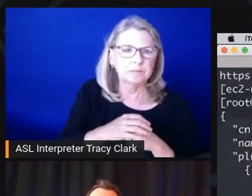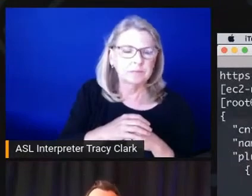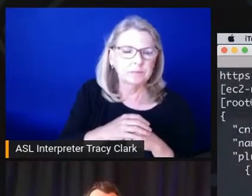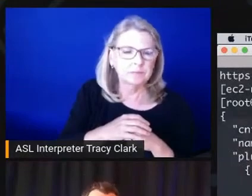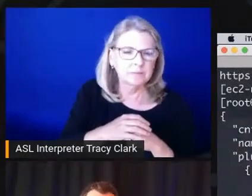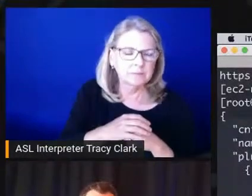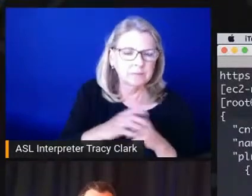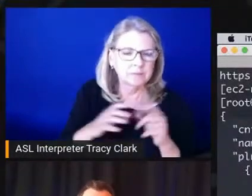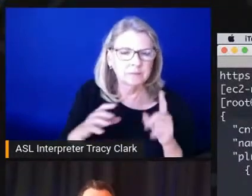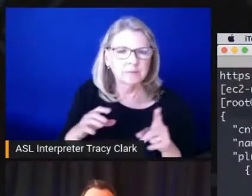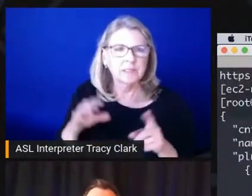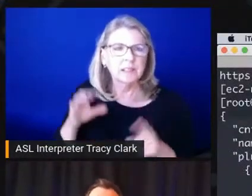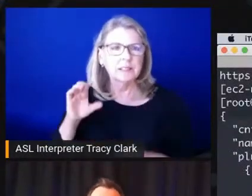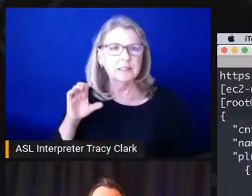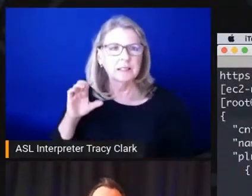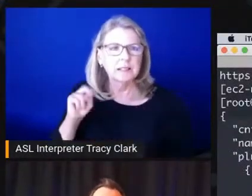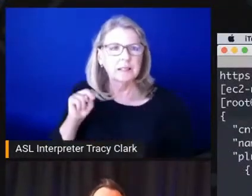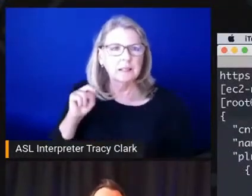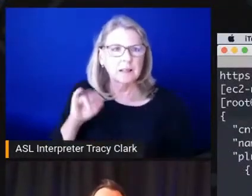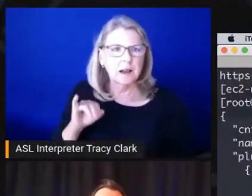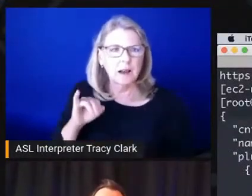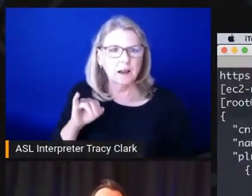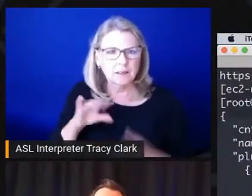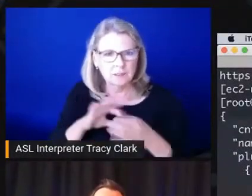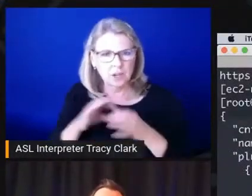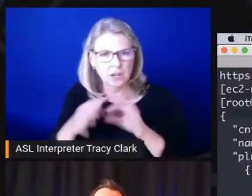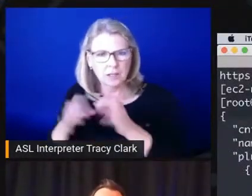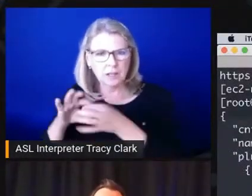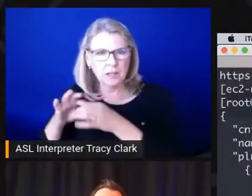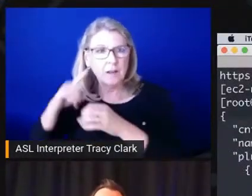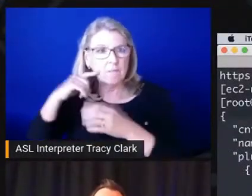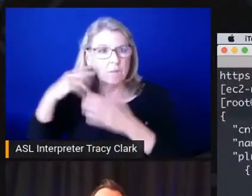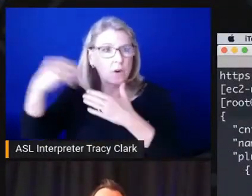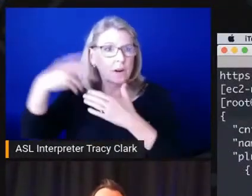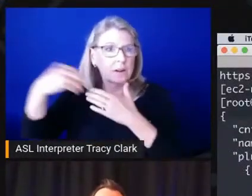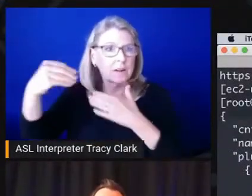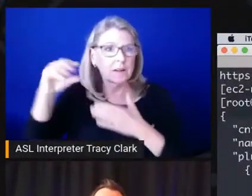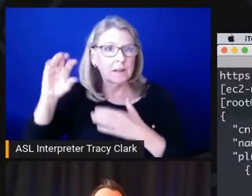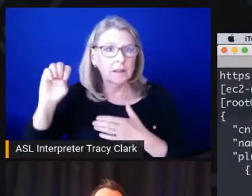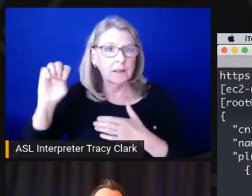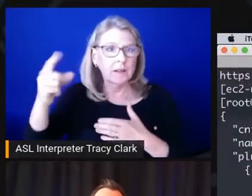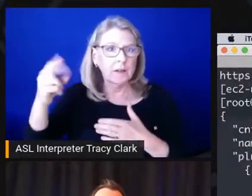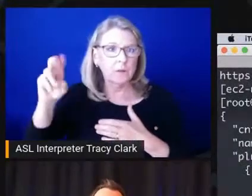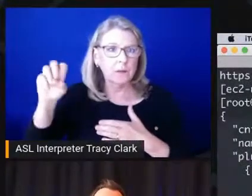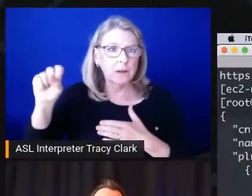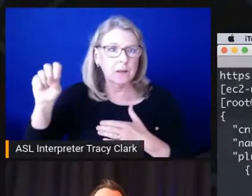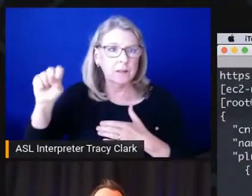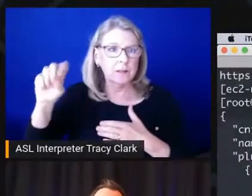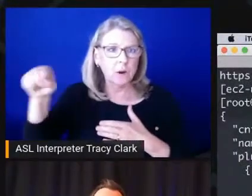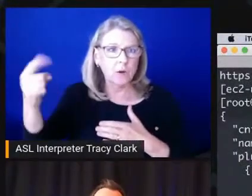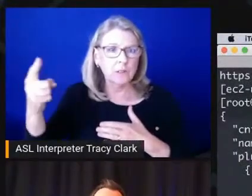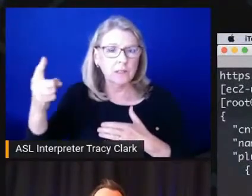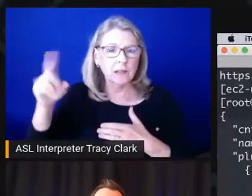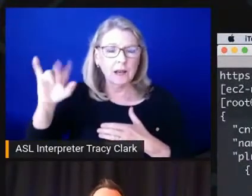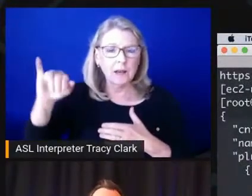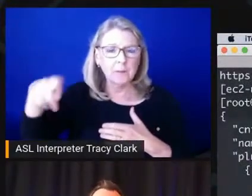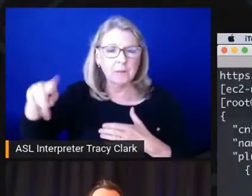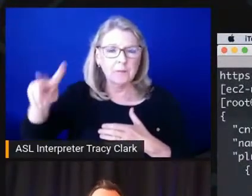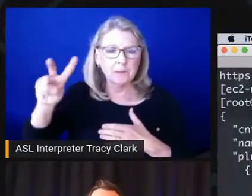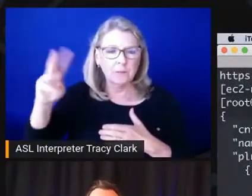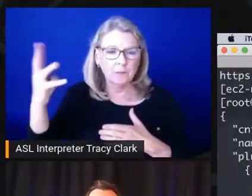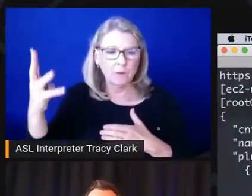the CNI chaining, and for egress only IPv4, every node gets the host local CNI